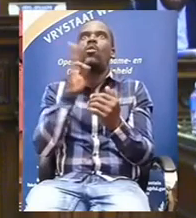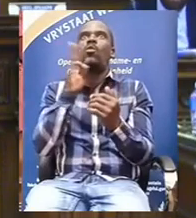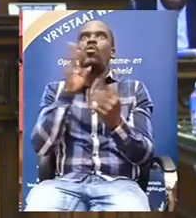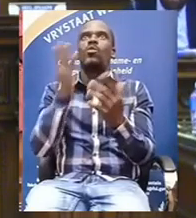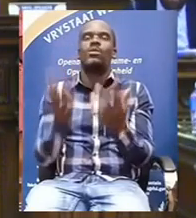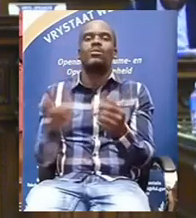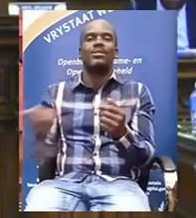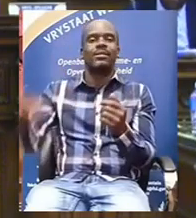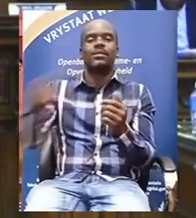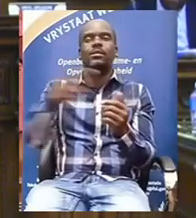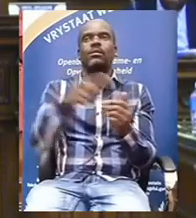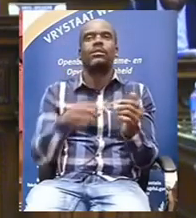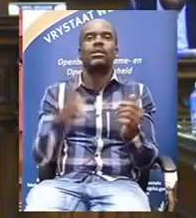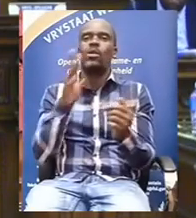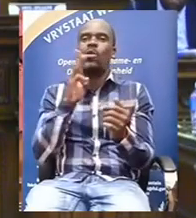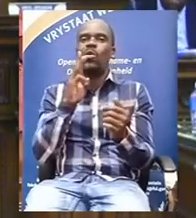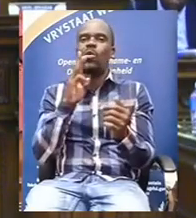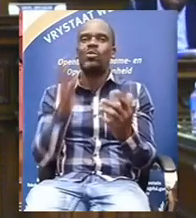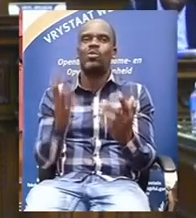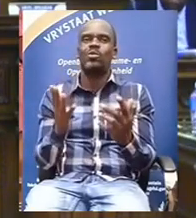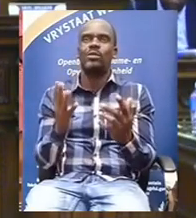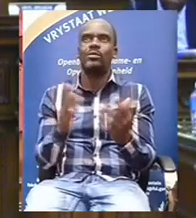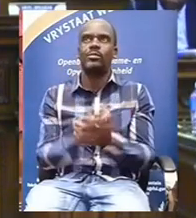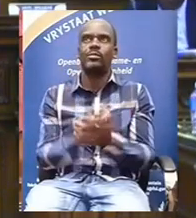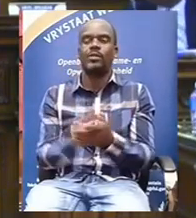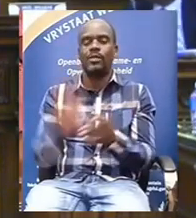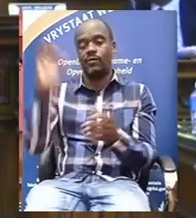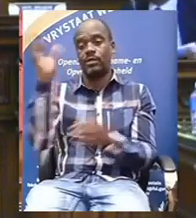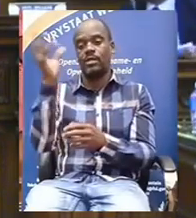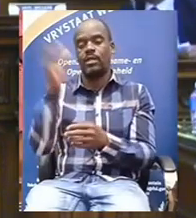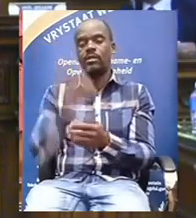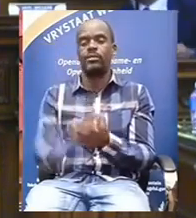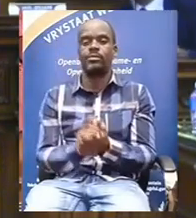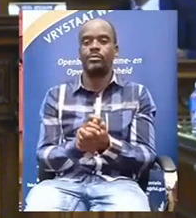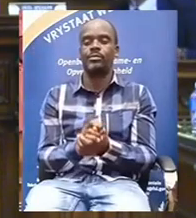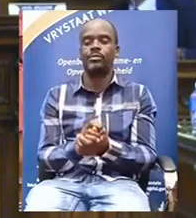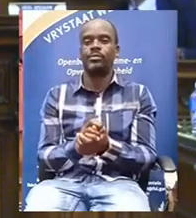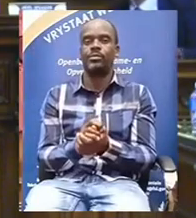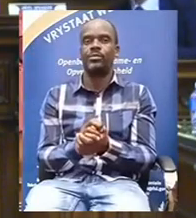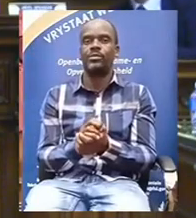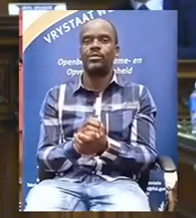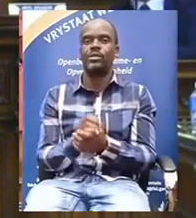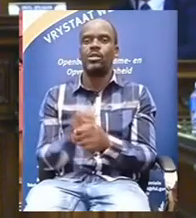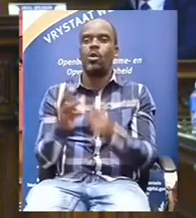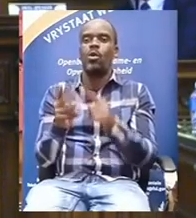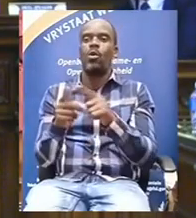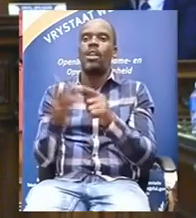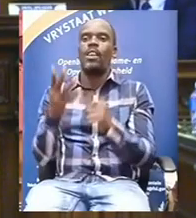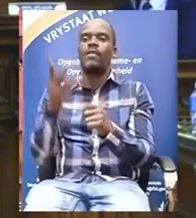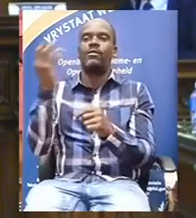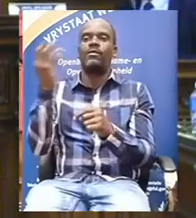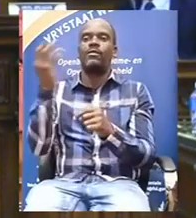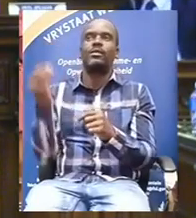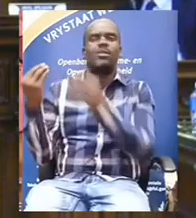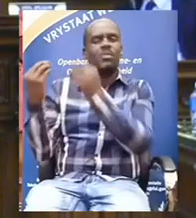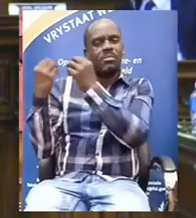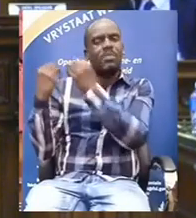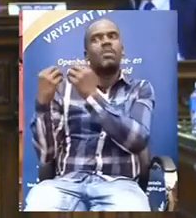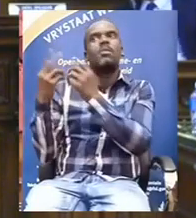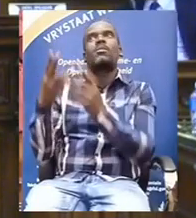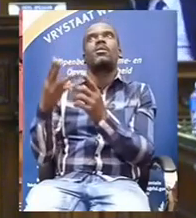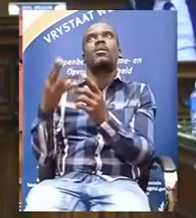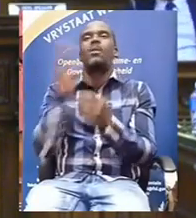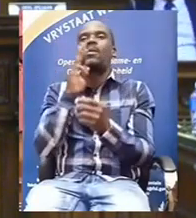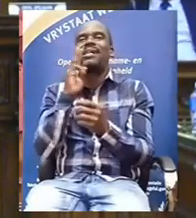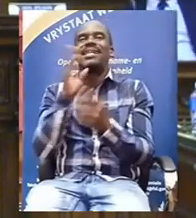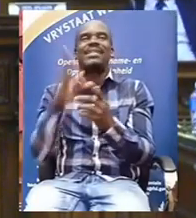also releases water which runs through the Free State. While we have this abundance of water resources